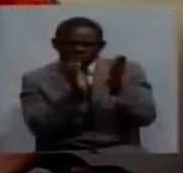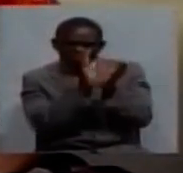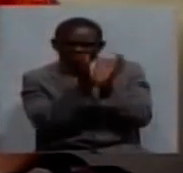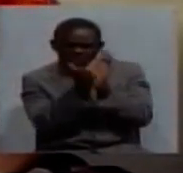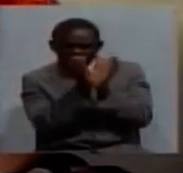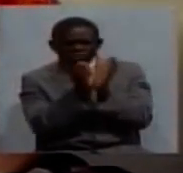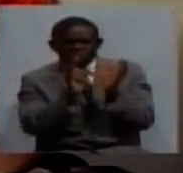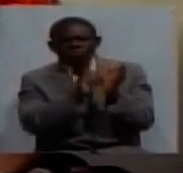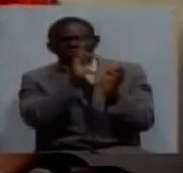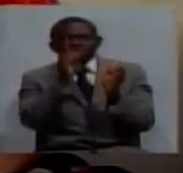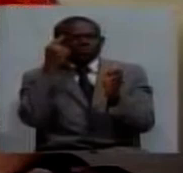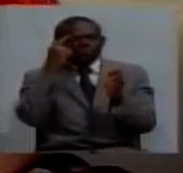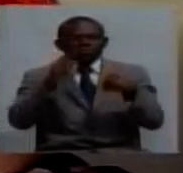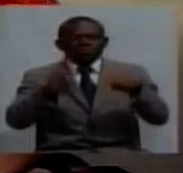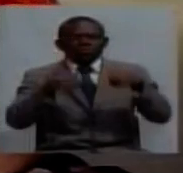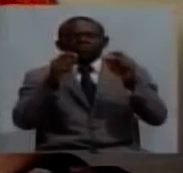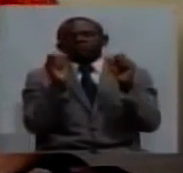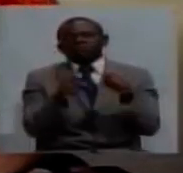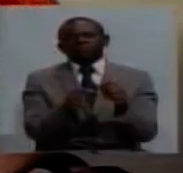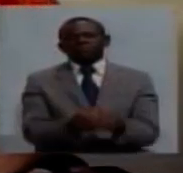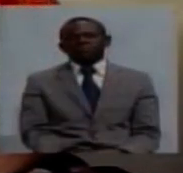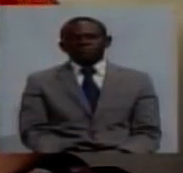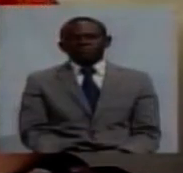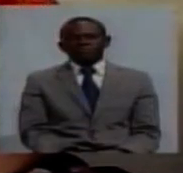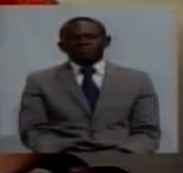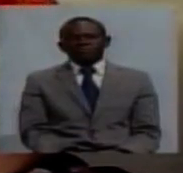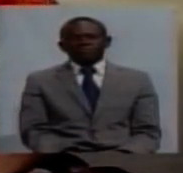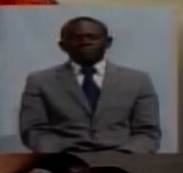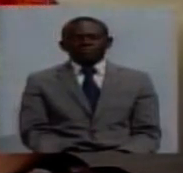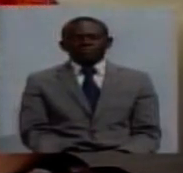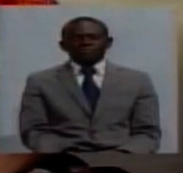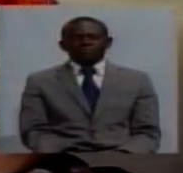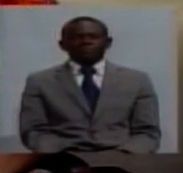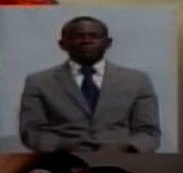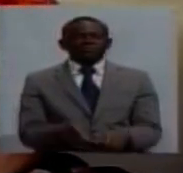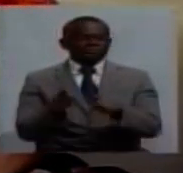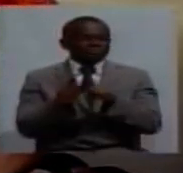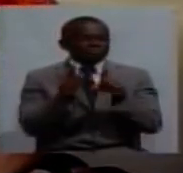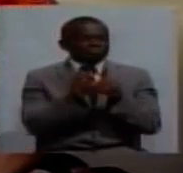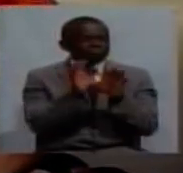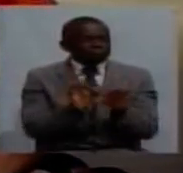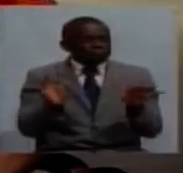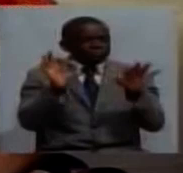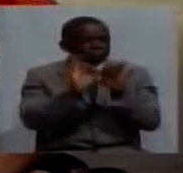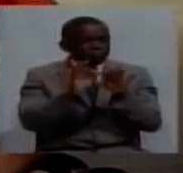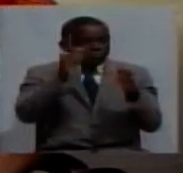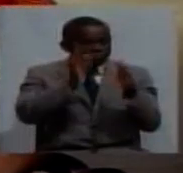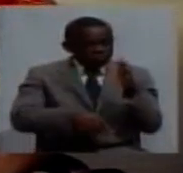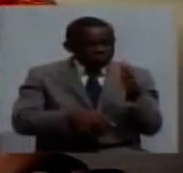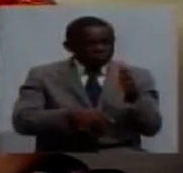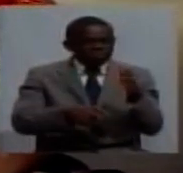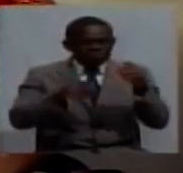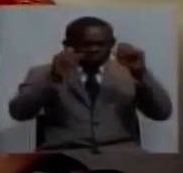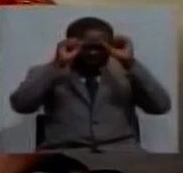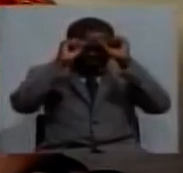our advantage. But more than that, I think it's what the president has been talking to, as well as the Minister for National Guidance. What are